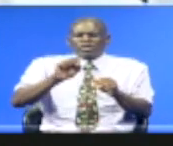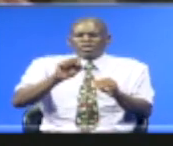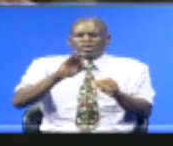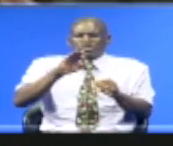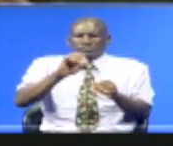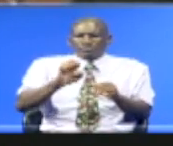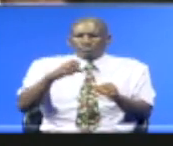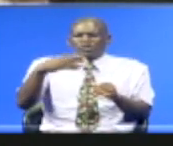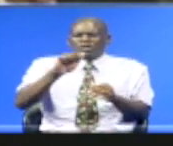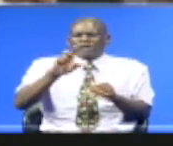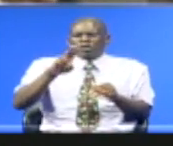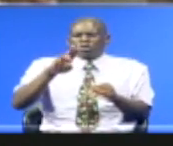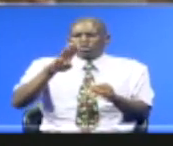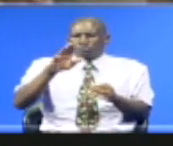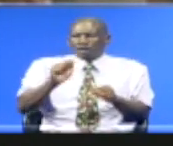Cemetery.